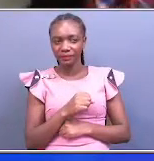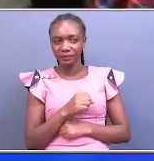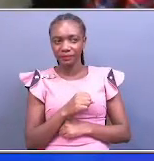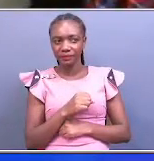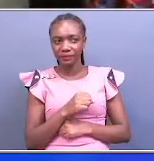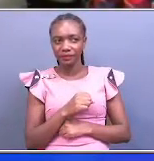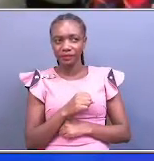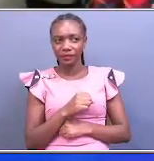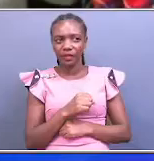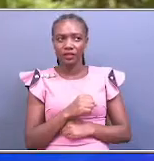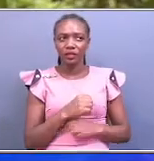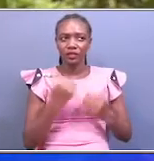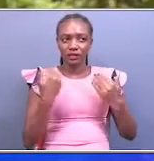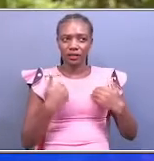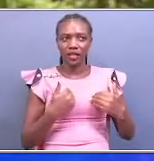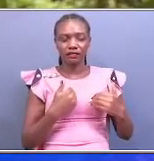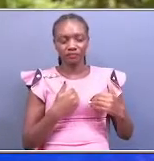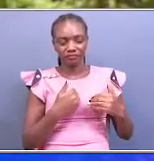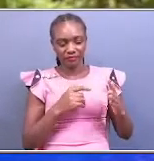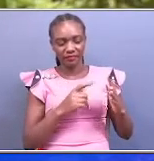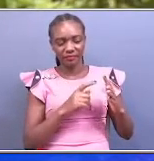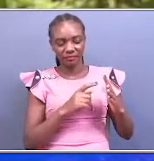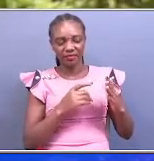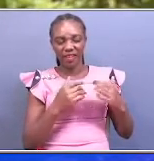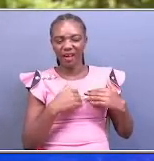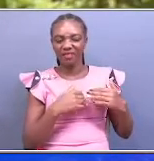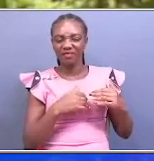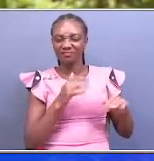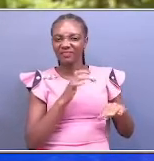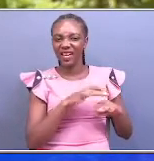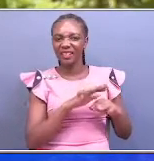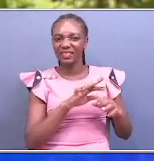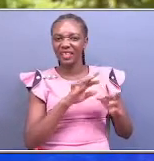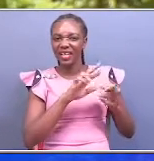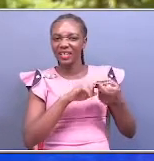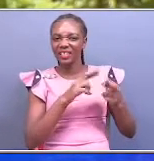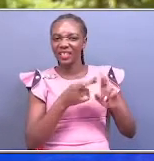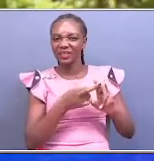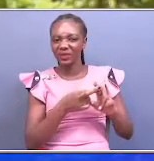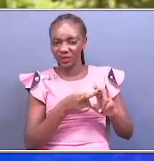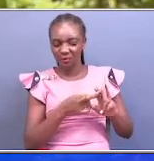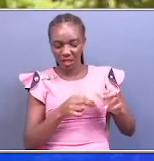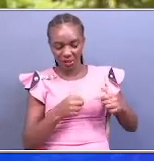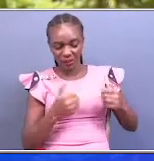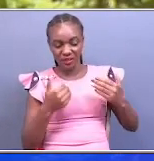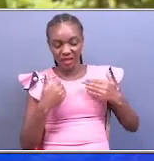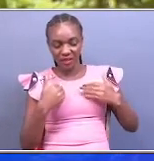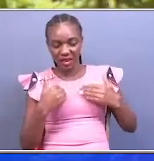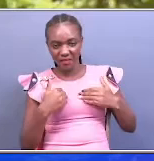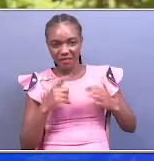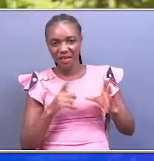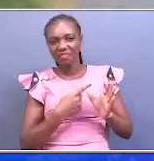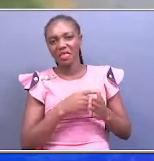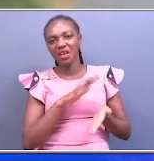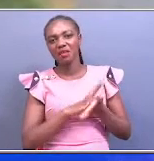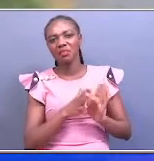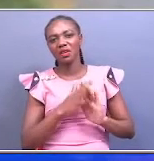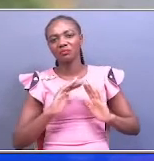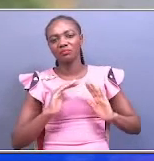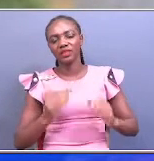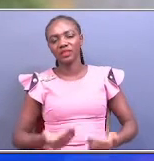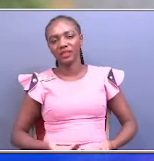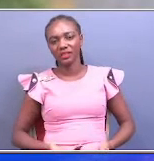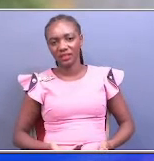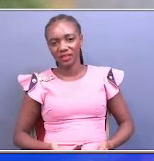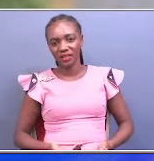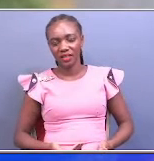early relationship, which made me get pregnant, and then I got my son. Mimi